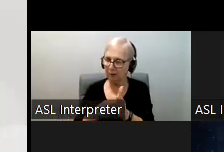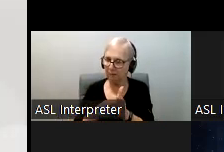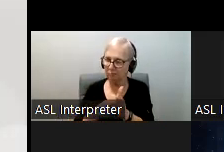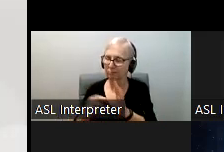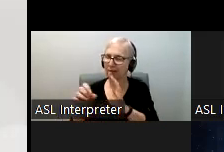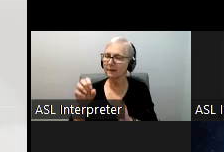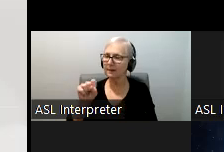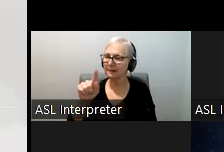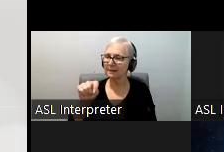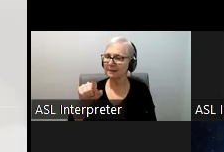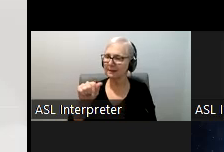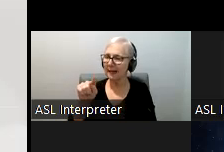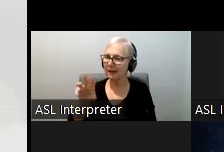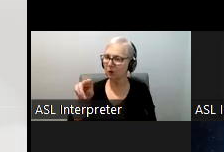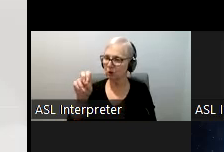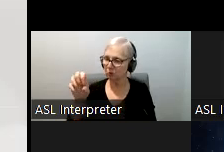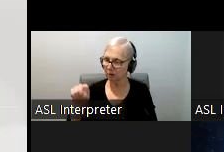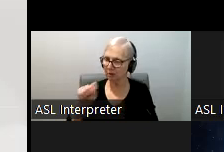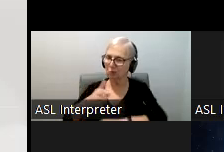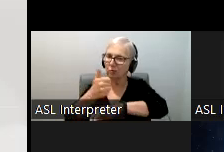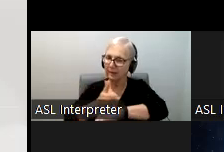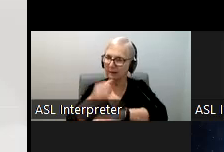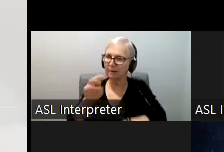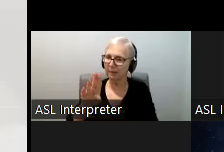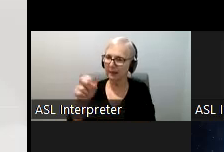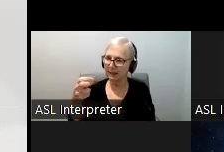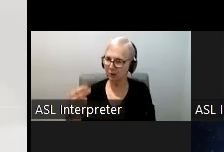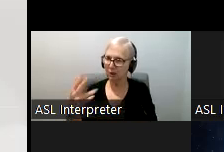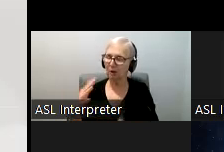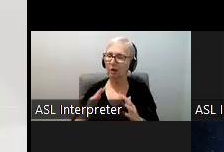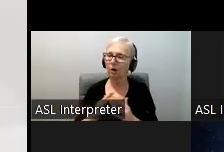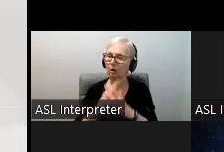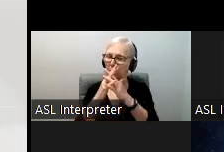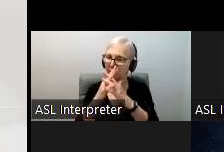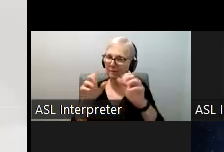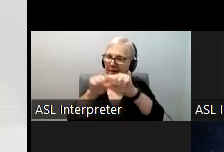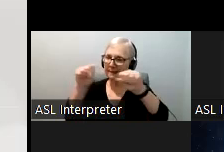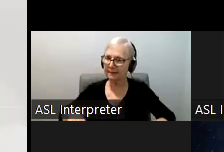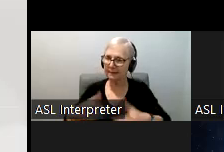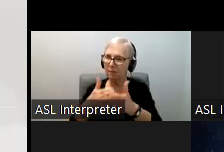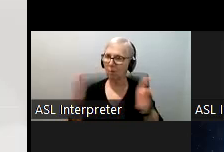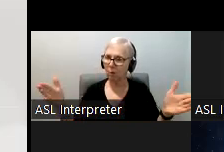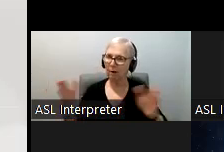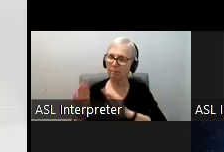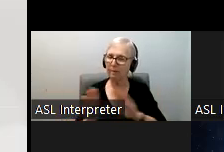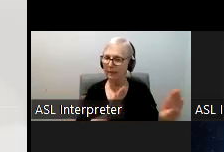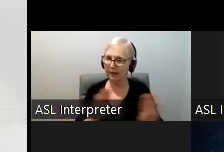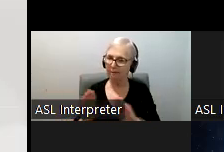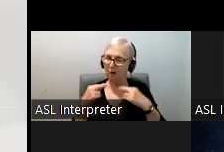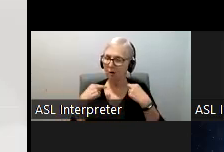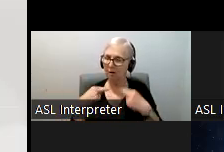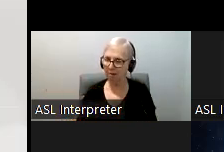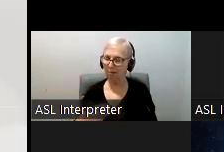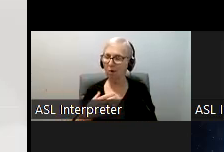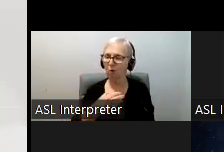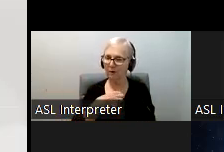creating the BHA, they mandate the creation of a system-wide behavioral health grievance system.